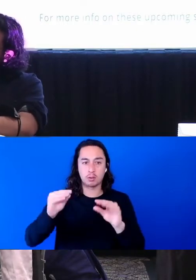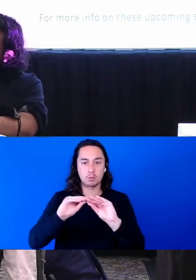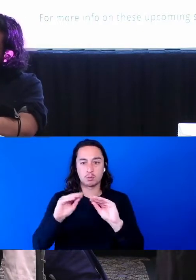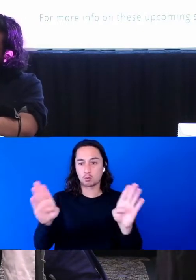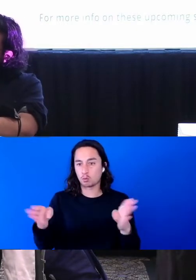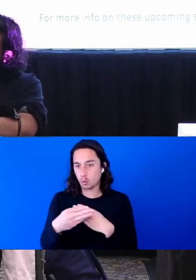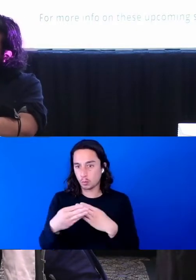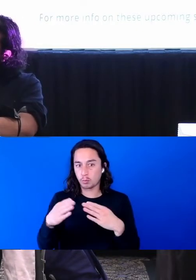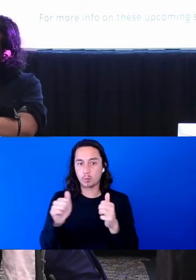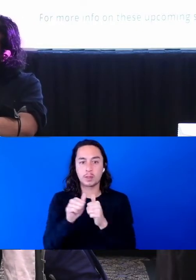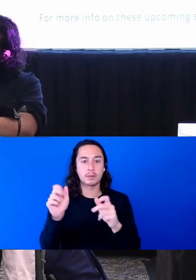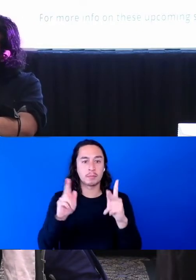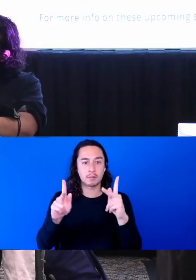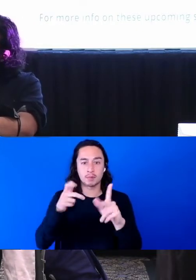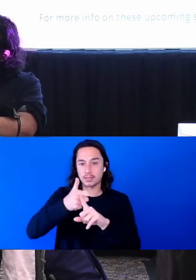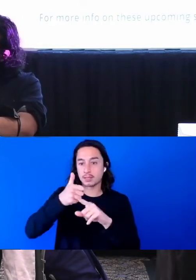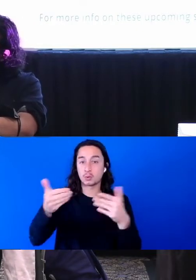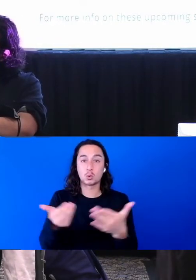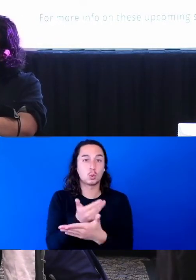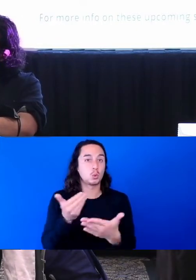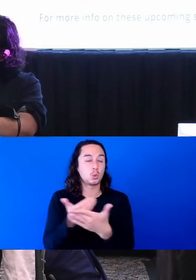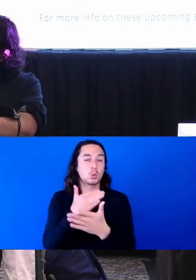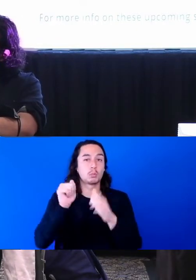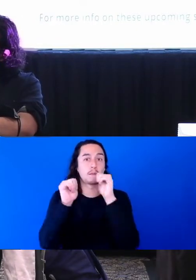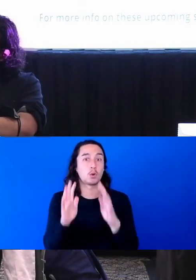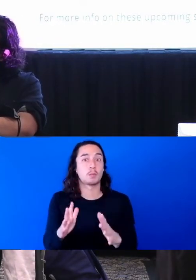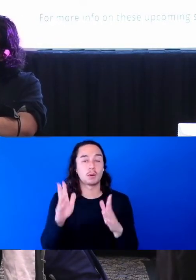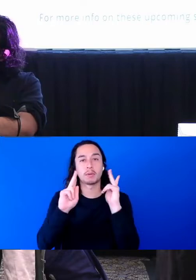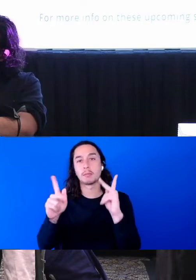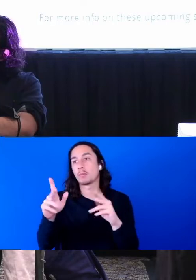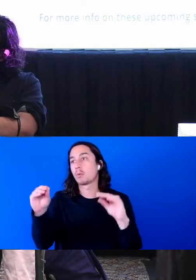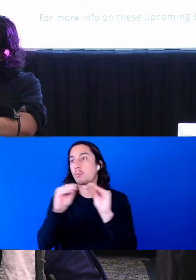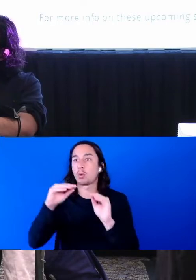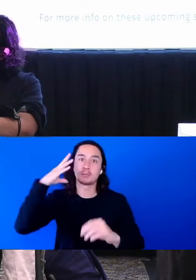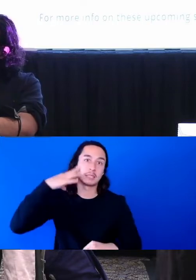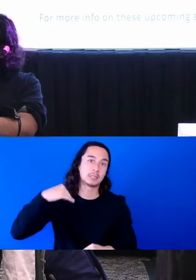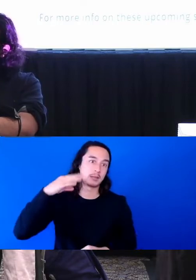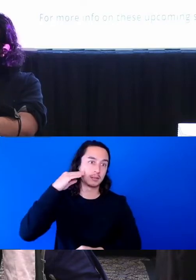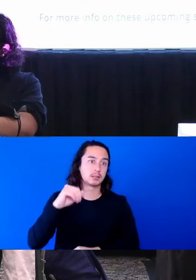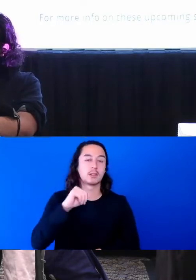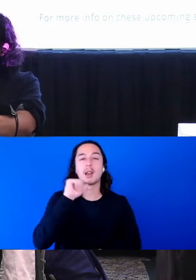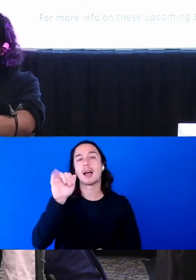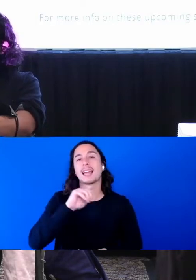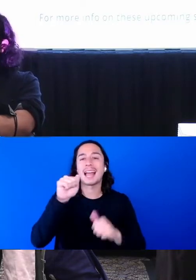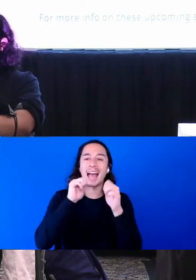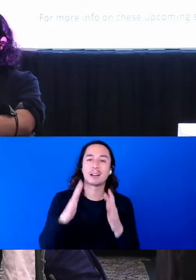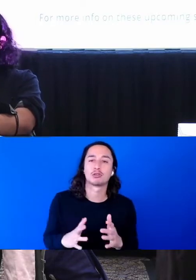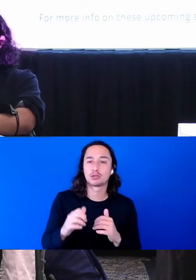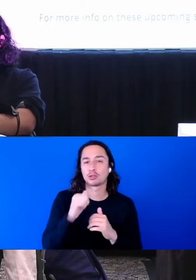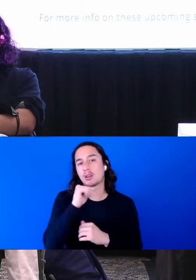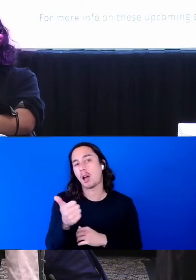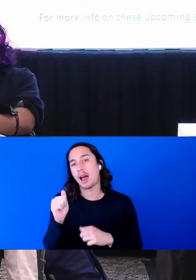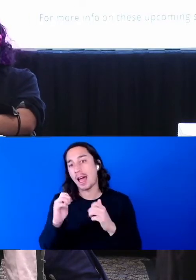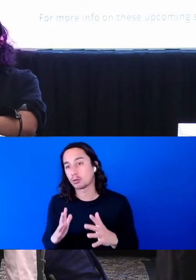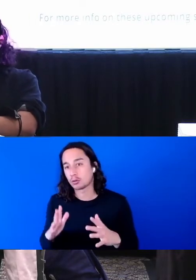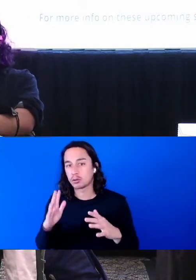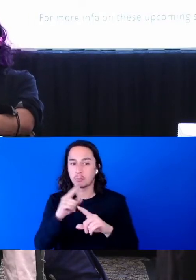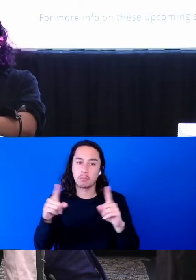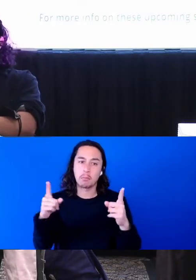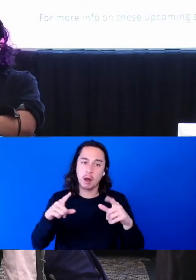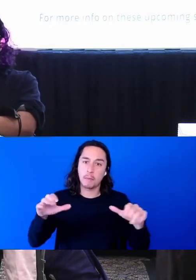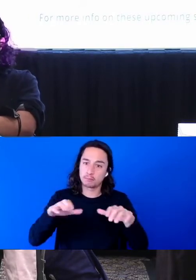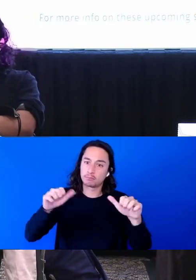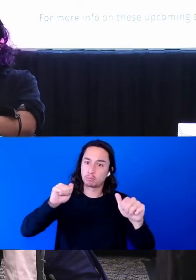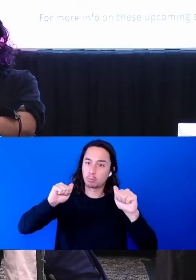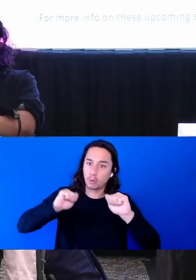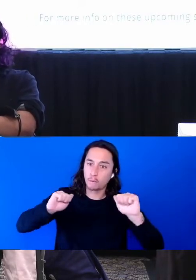new performers and people who are more seasoned performers, right? Not actors and non-actors, because everybody, if they're acting, they're acting. But like